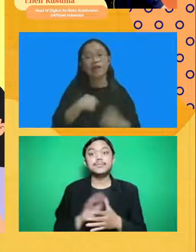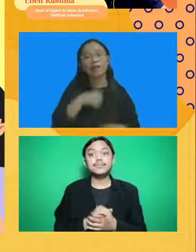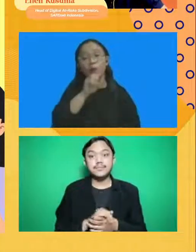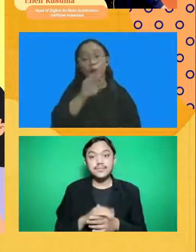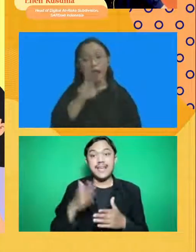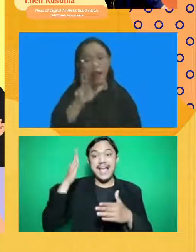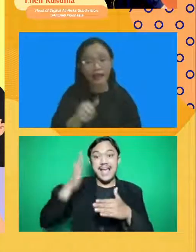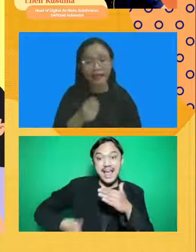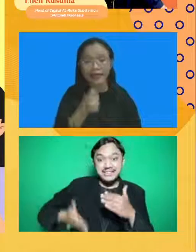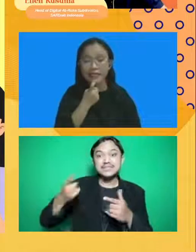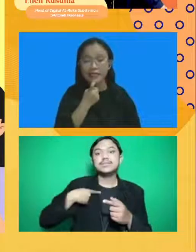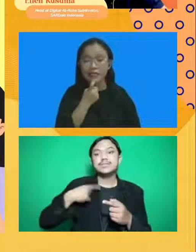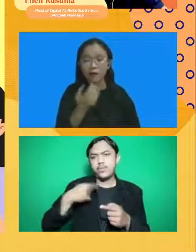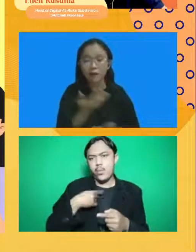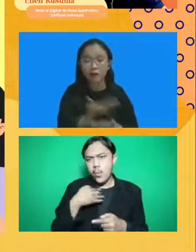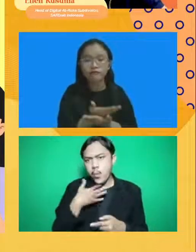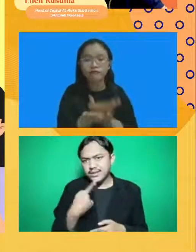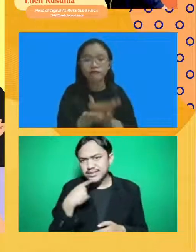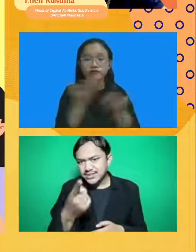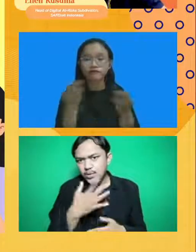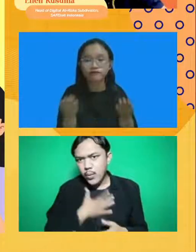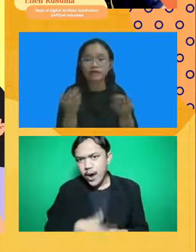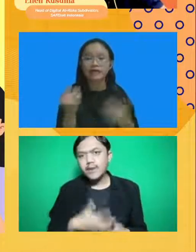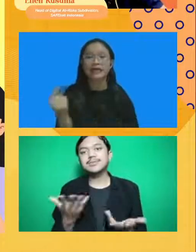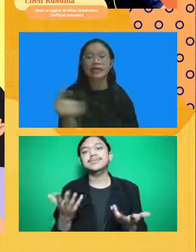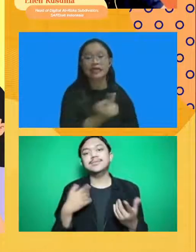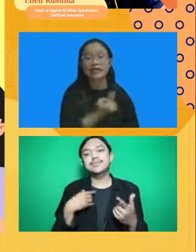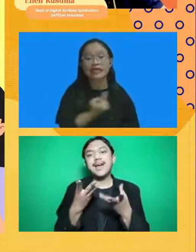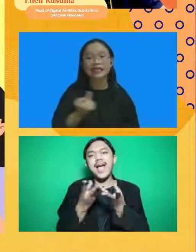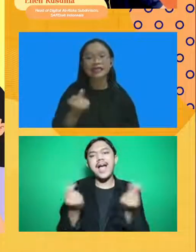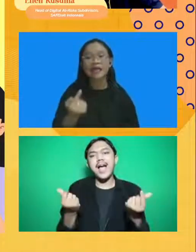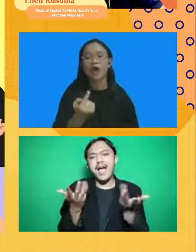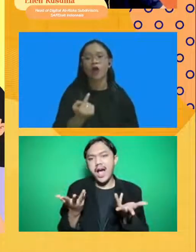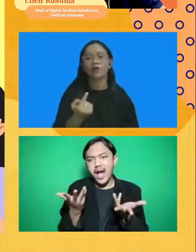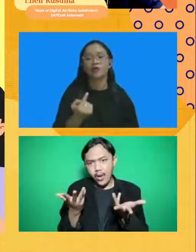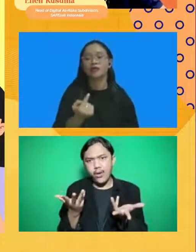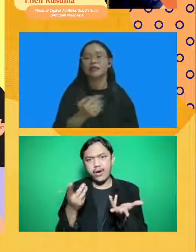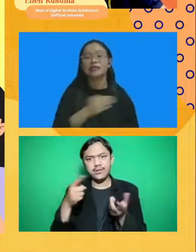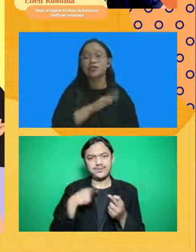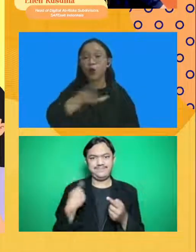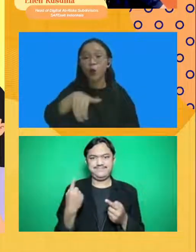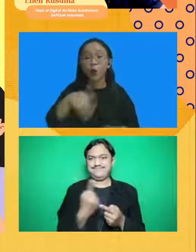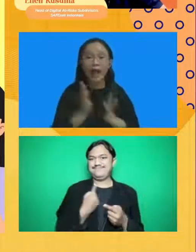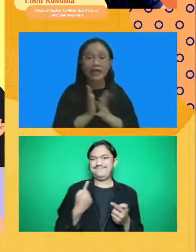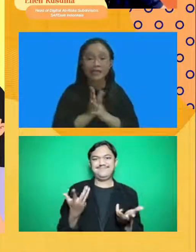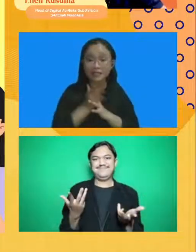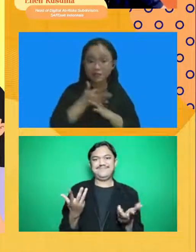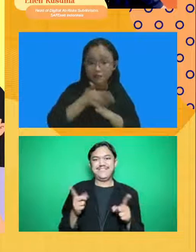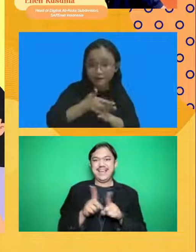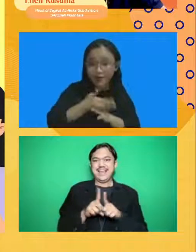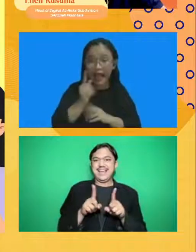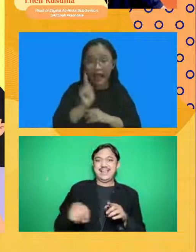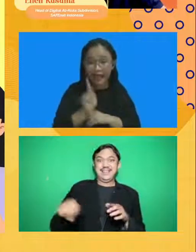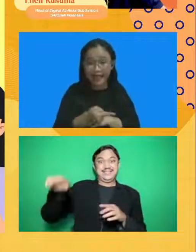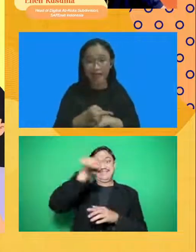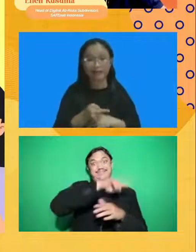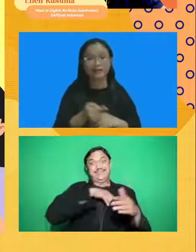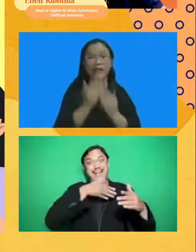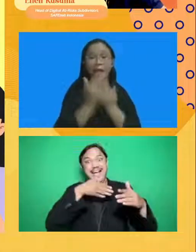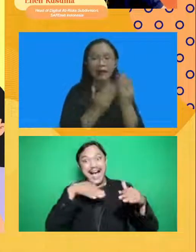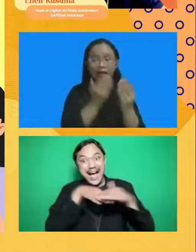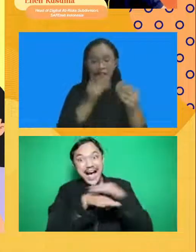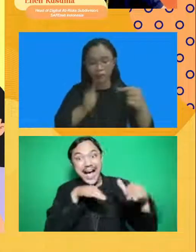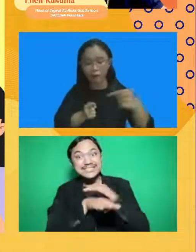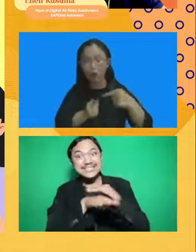to also check about the accessibility of our resources and so on, so many